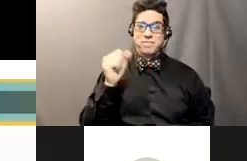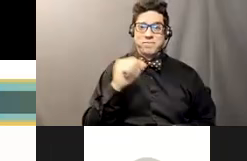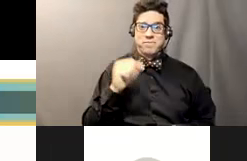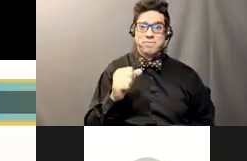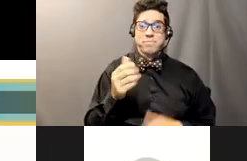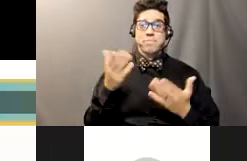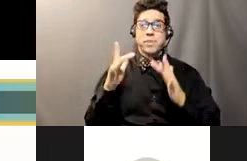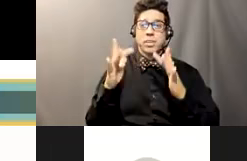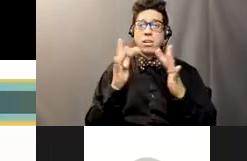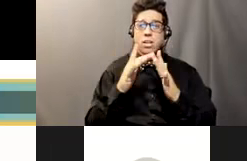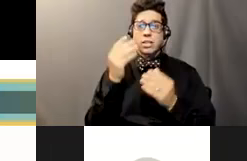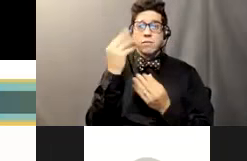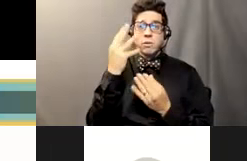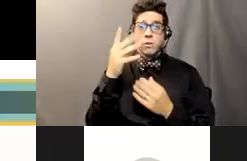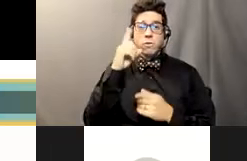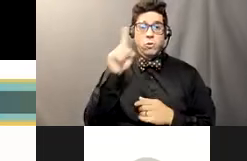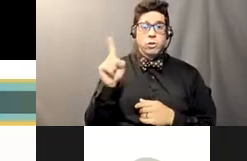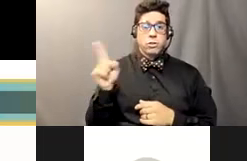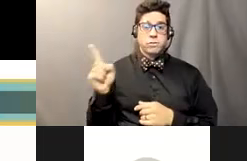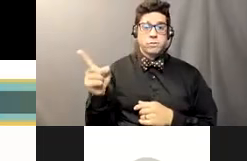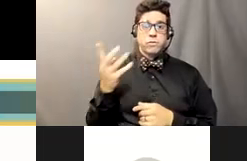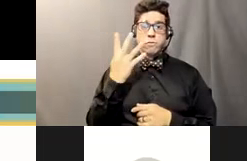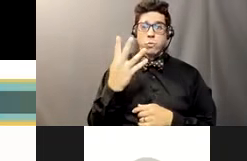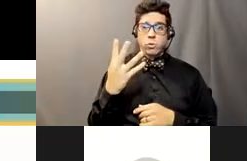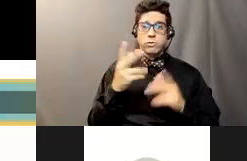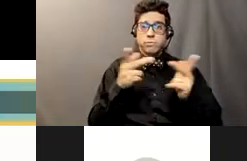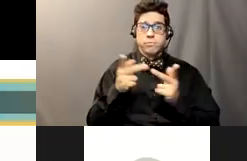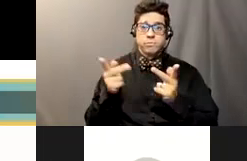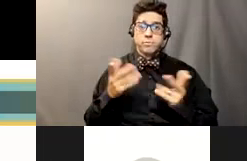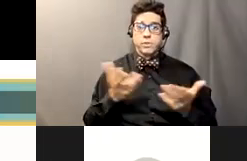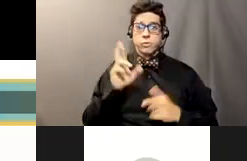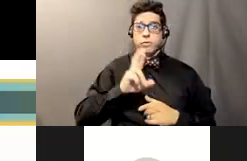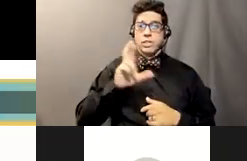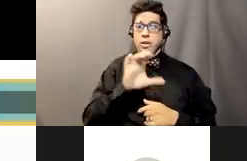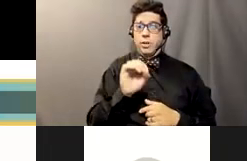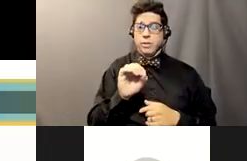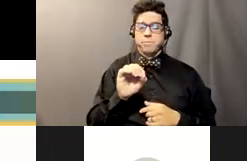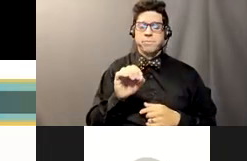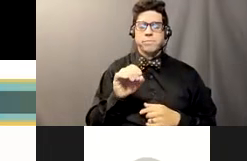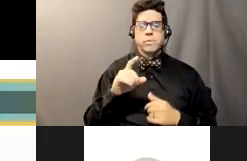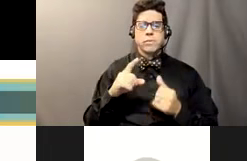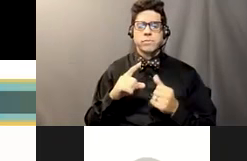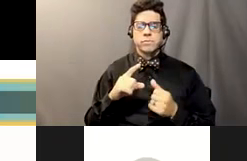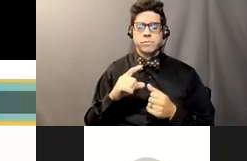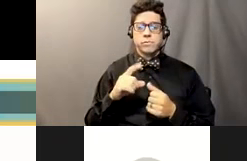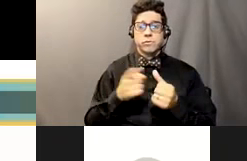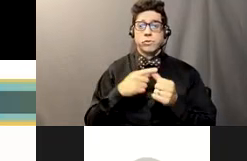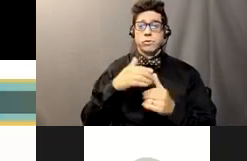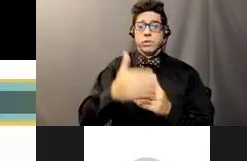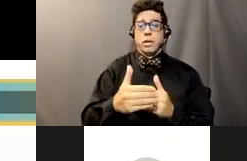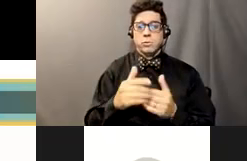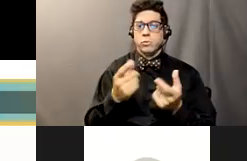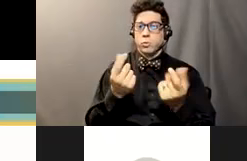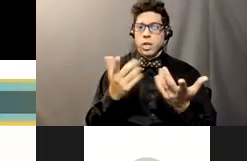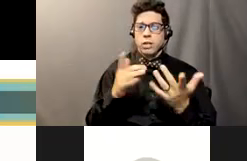contact information for the 4 affiliates we have here in Riverside County. And the first step really, and in addition to checking out the website, is to make in contact with your